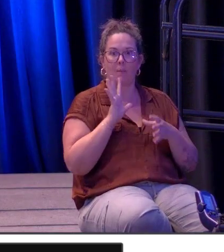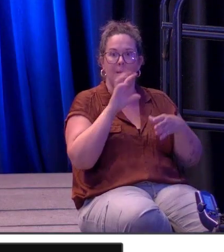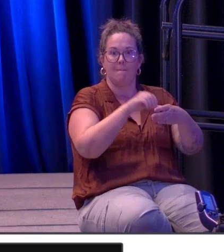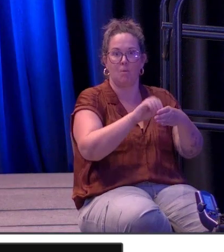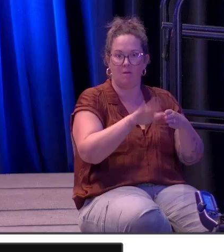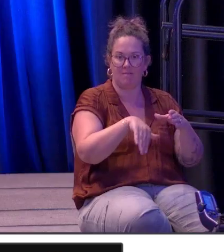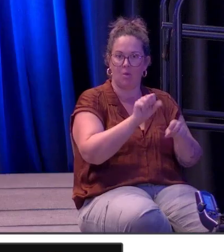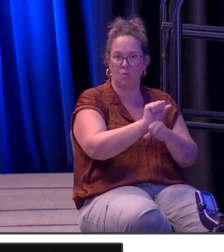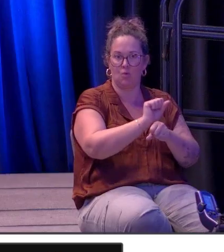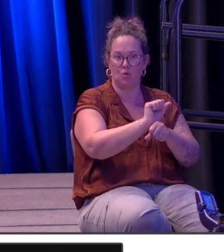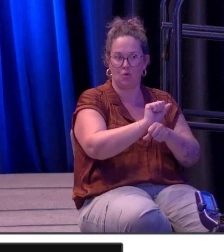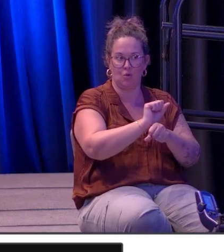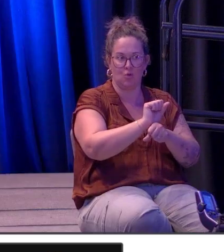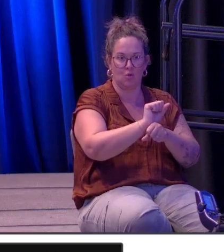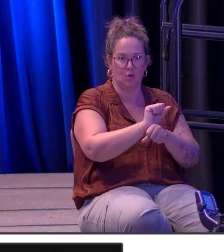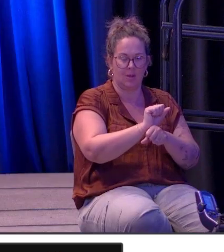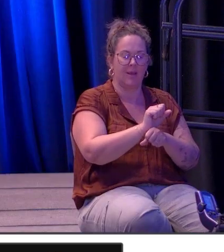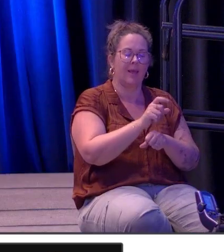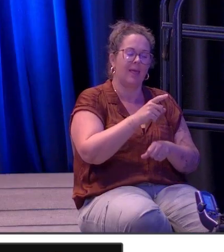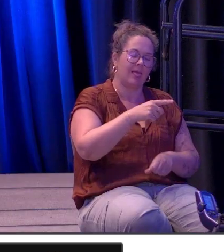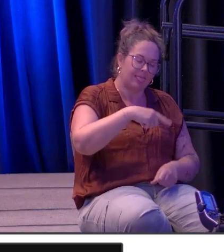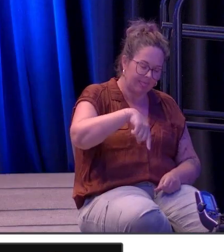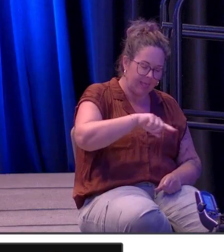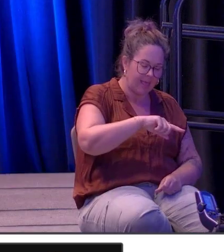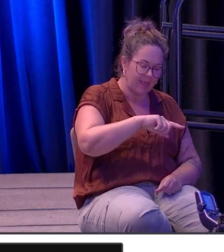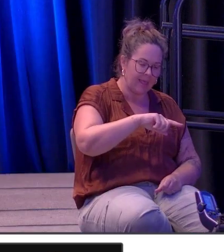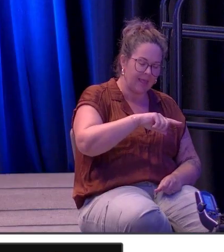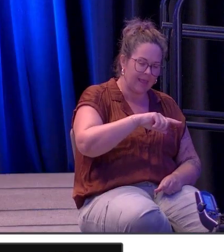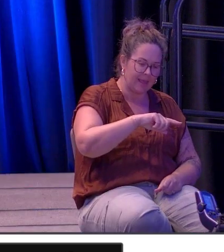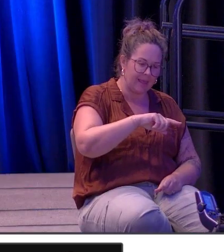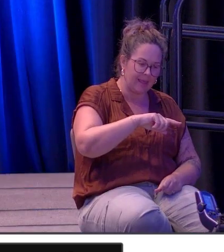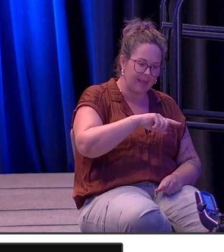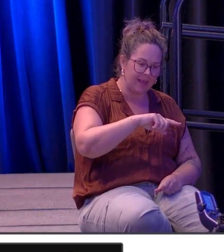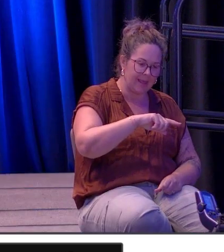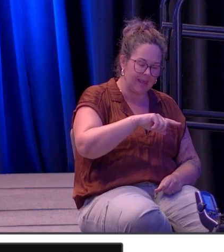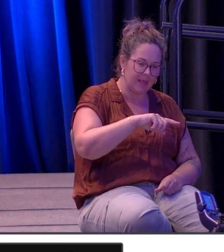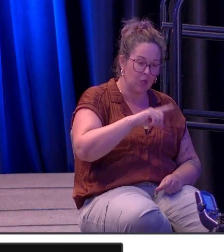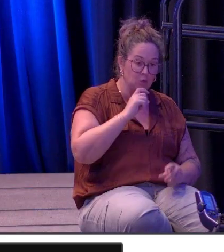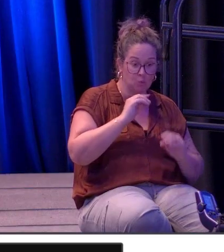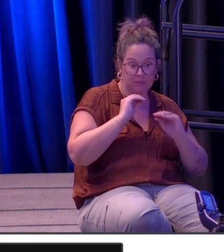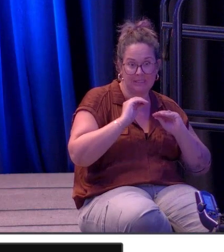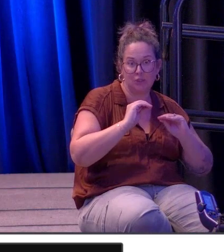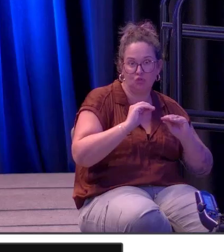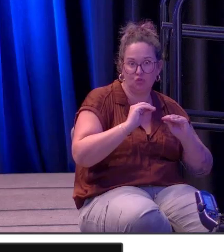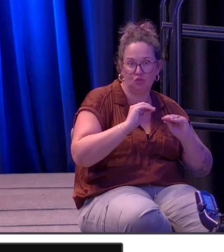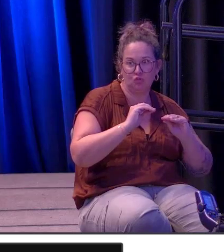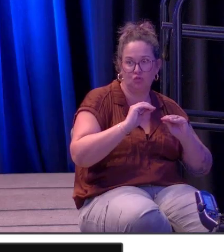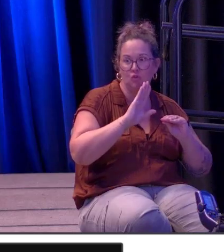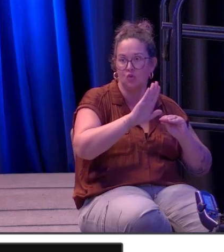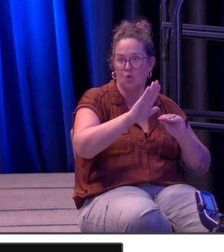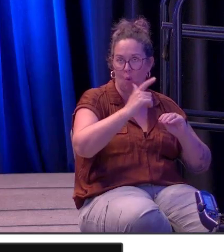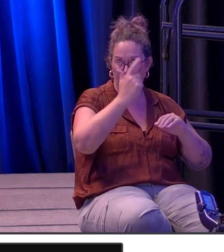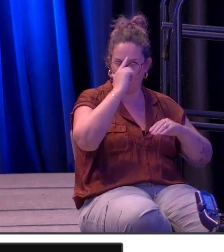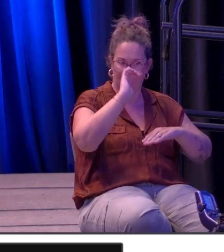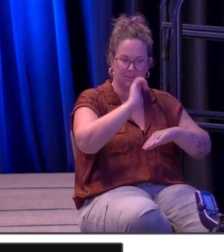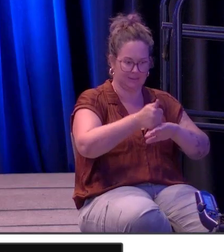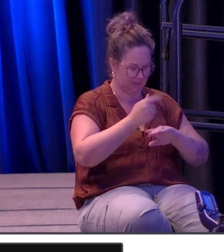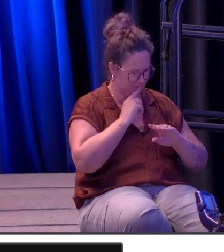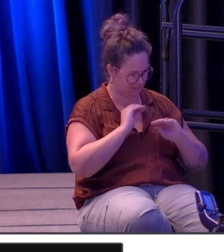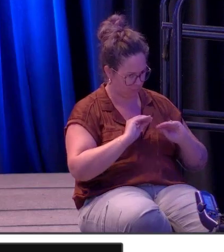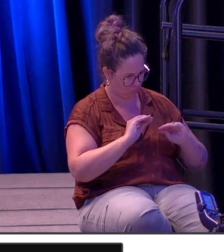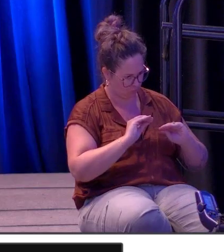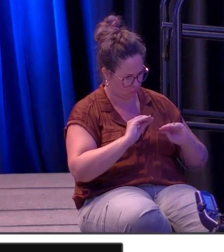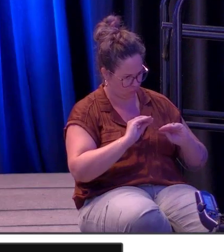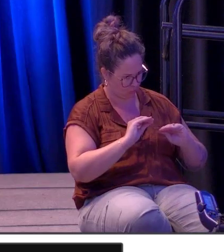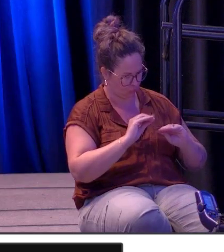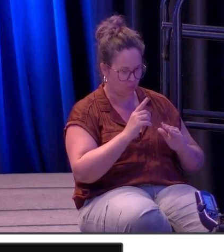on. And they're in this, you get to teach them about the mind frame that you want.